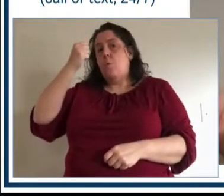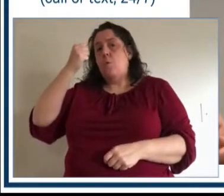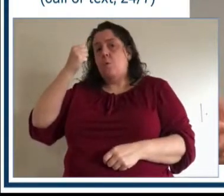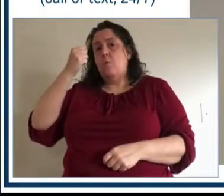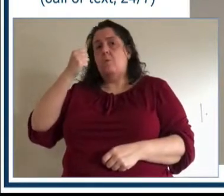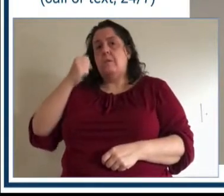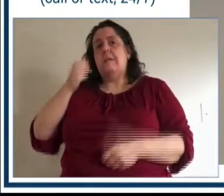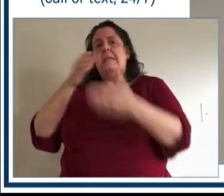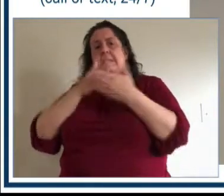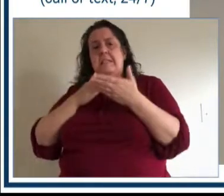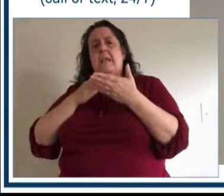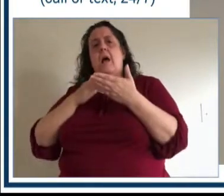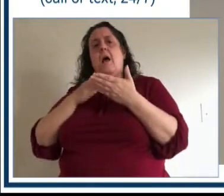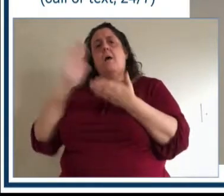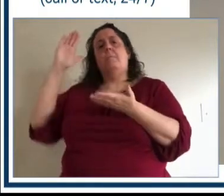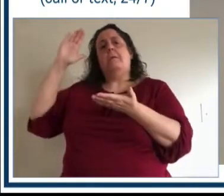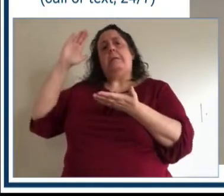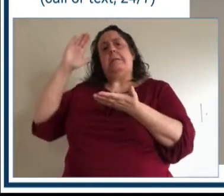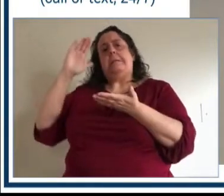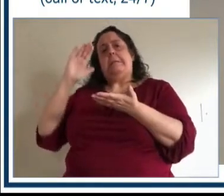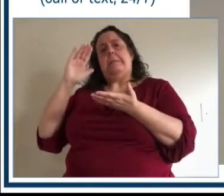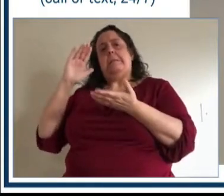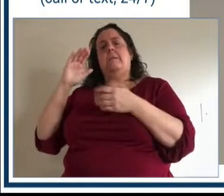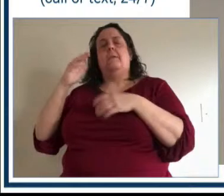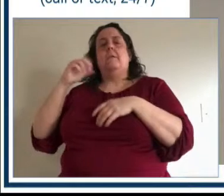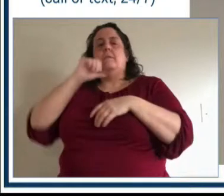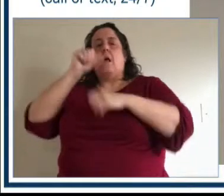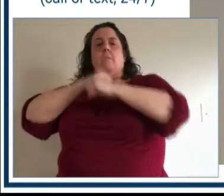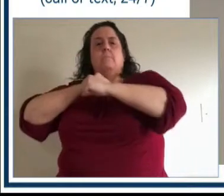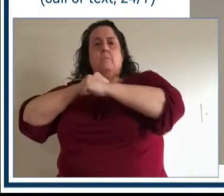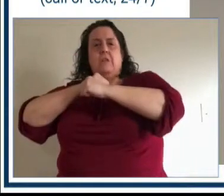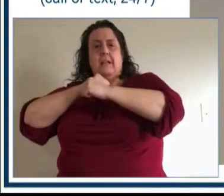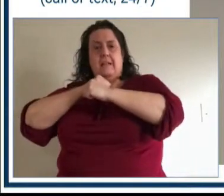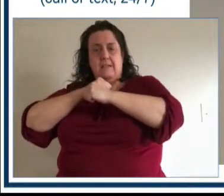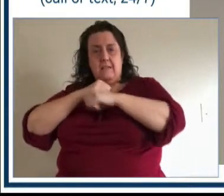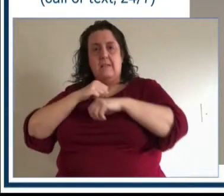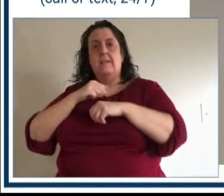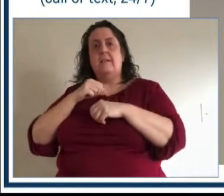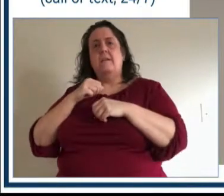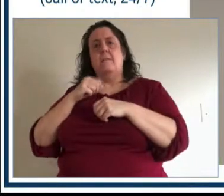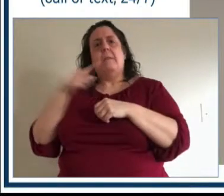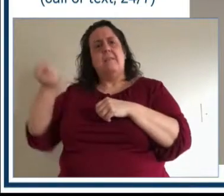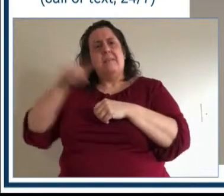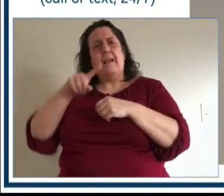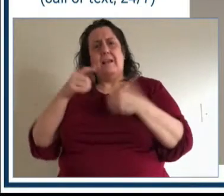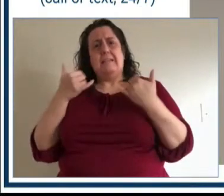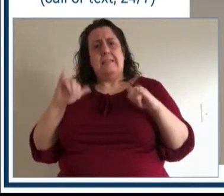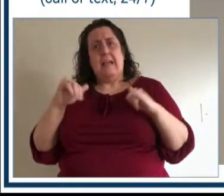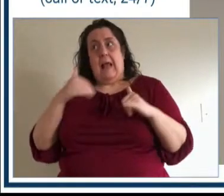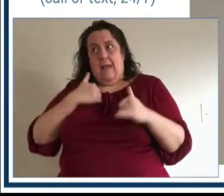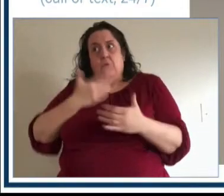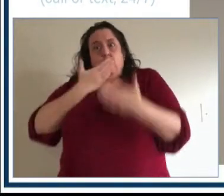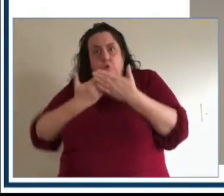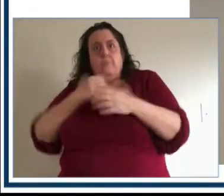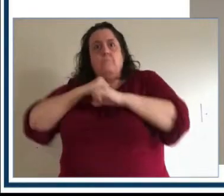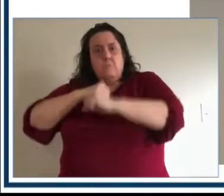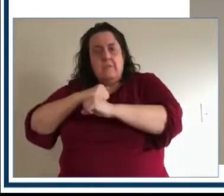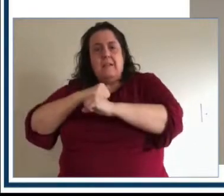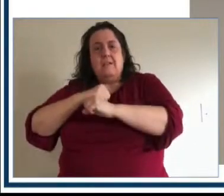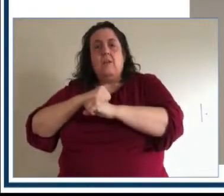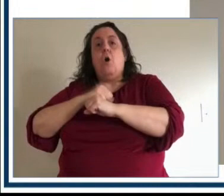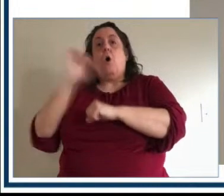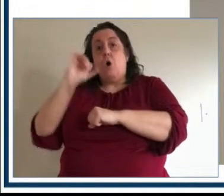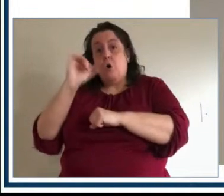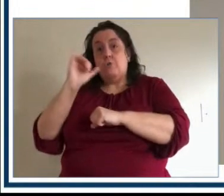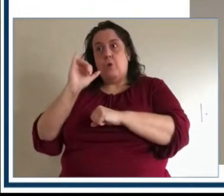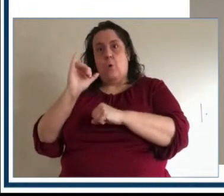to get a booster dose, but they're still getting good protection and getting very good protection against severe disease. So we still